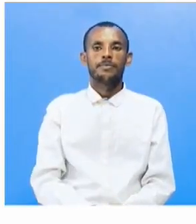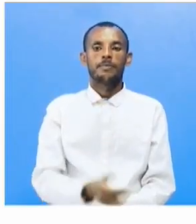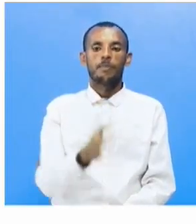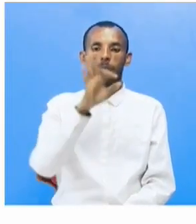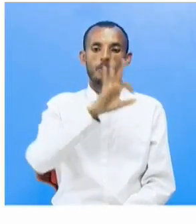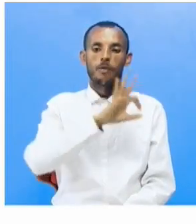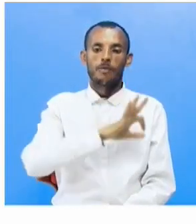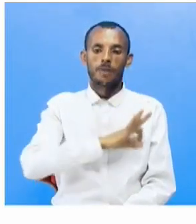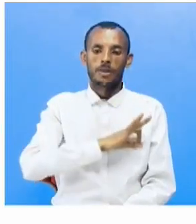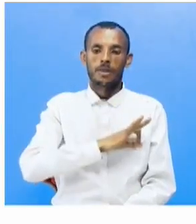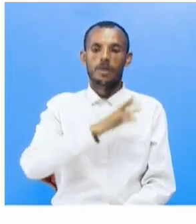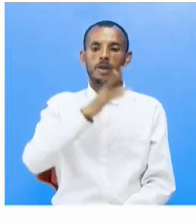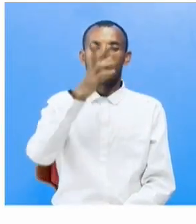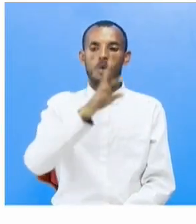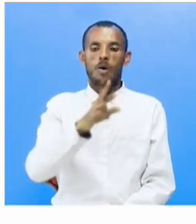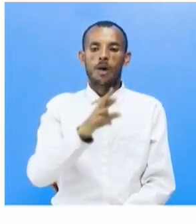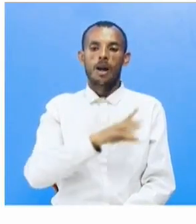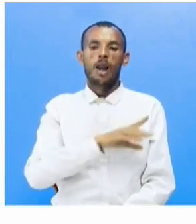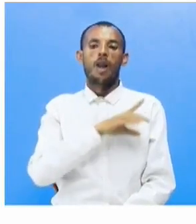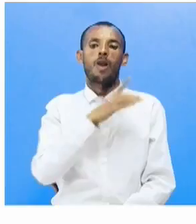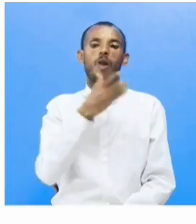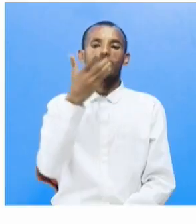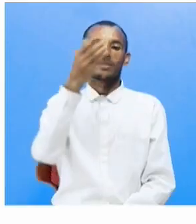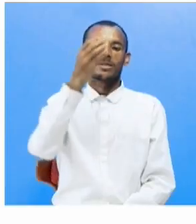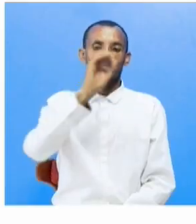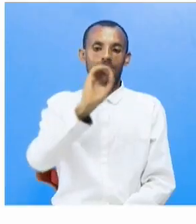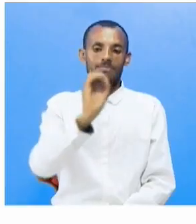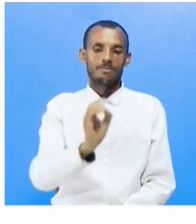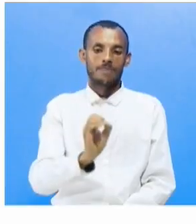Profit or loss